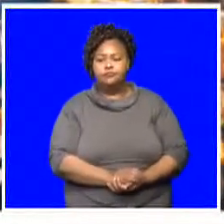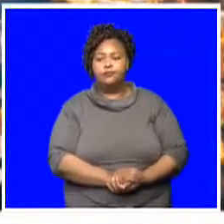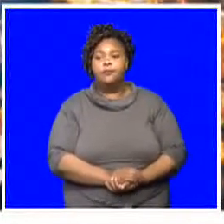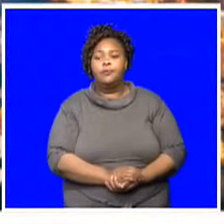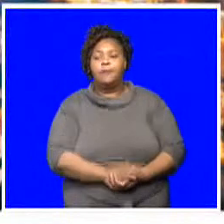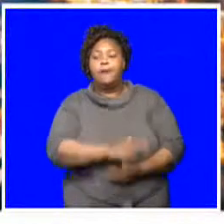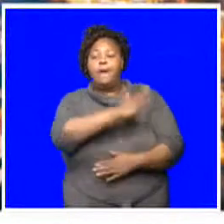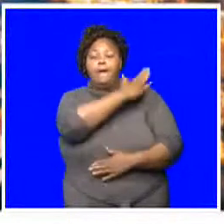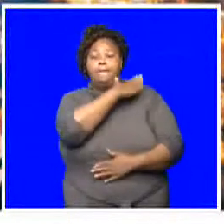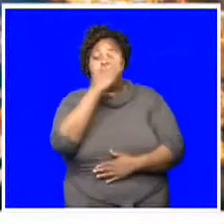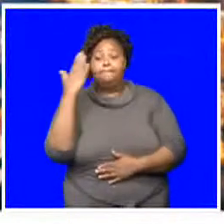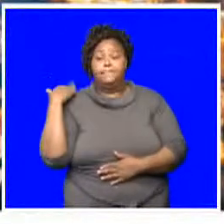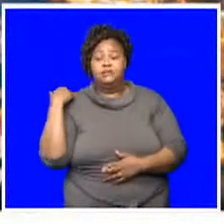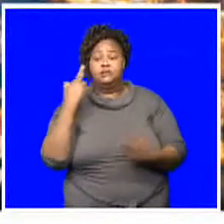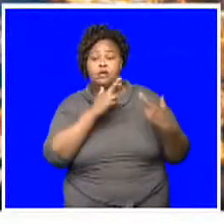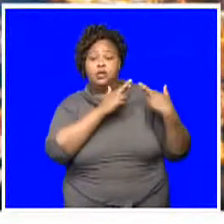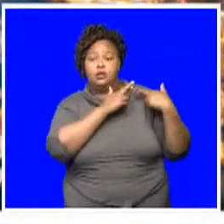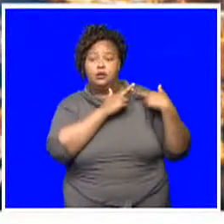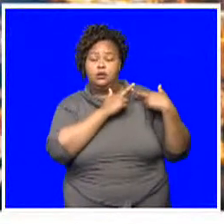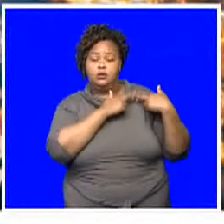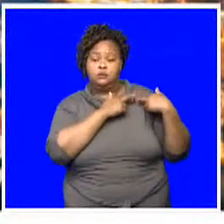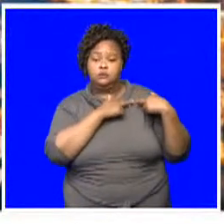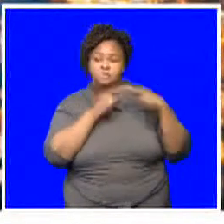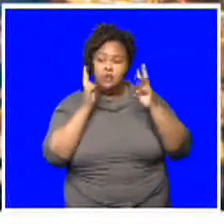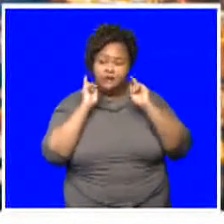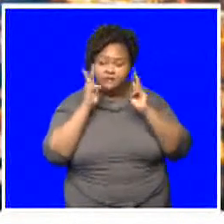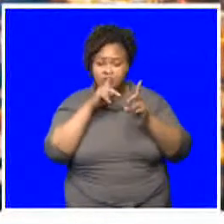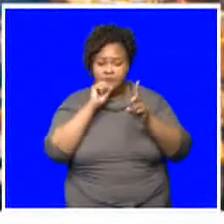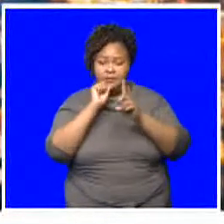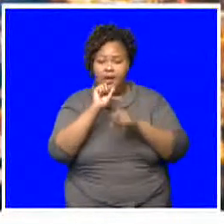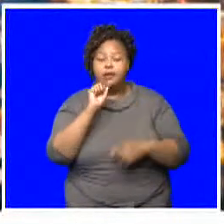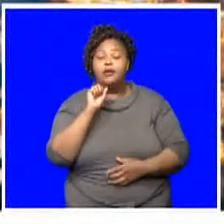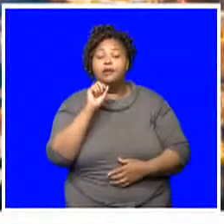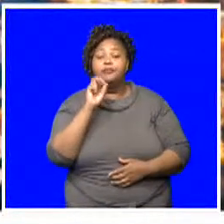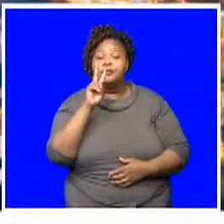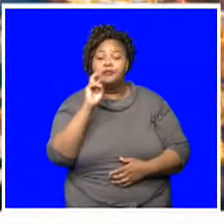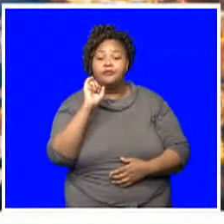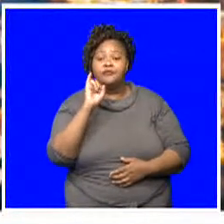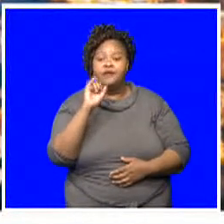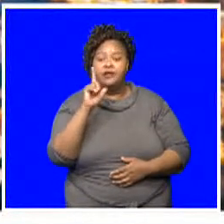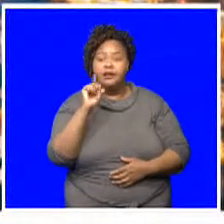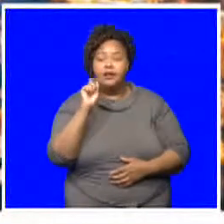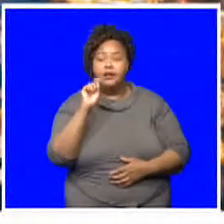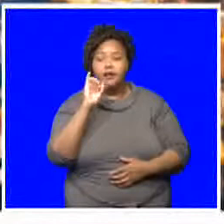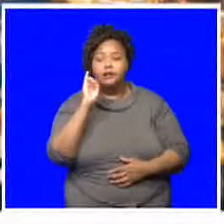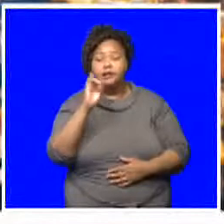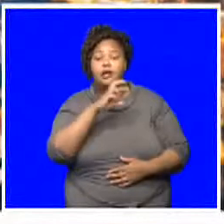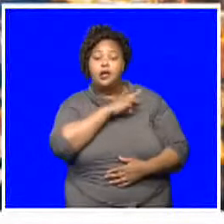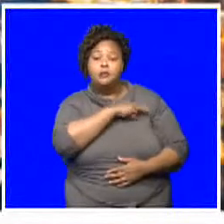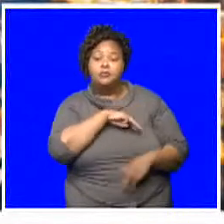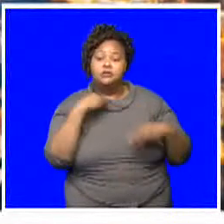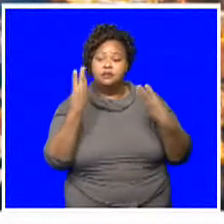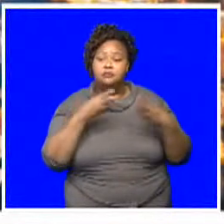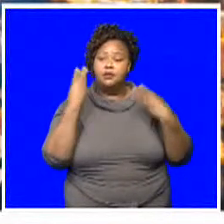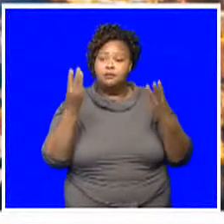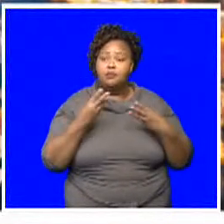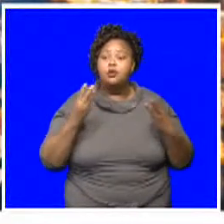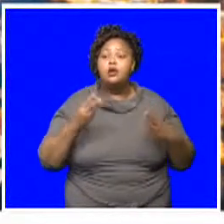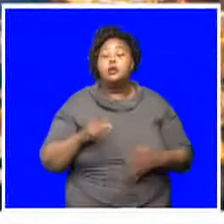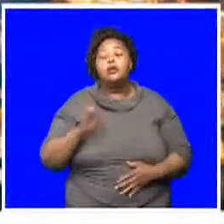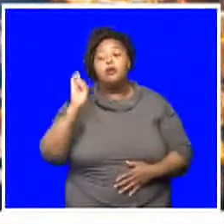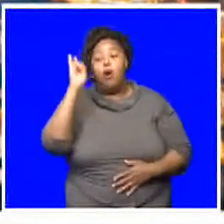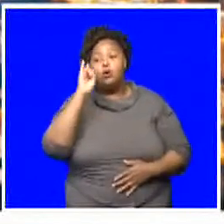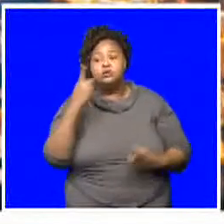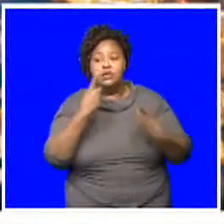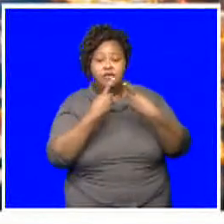The Minister of Tourism and Environmental Affairs, Moses Vilagati, urges members of the public and tourism establishments to